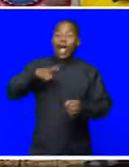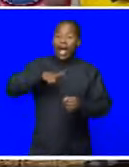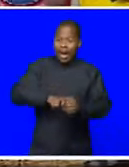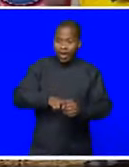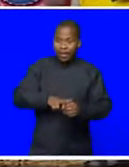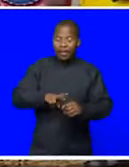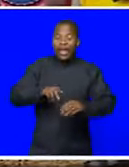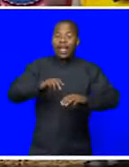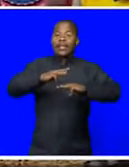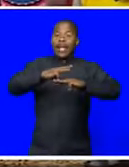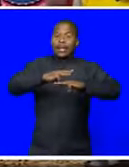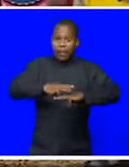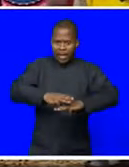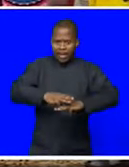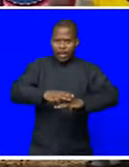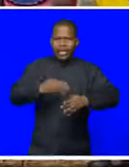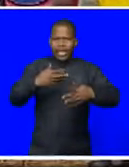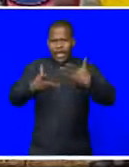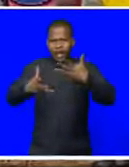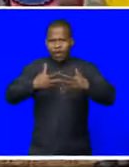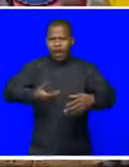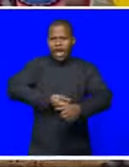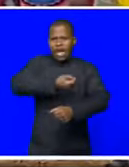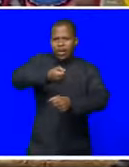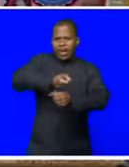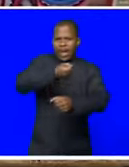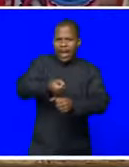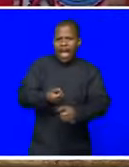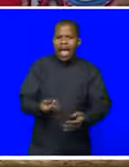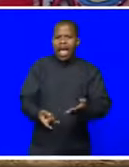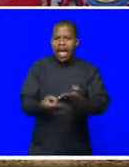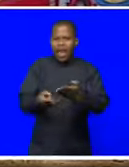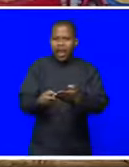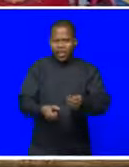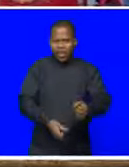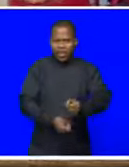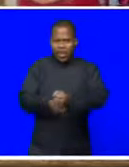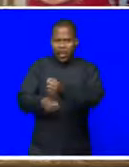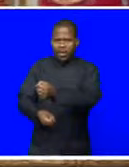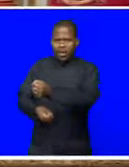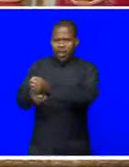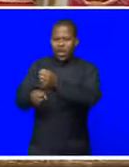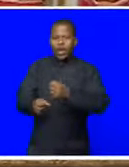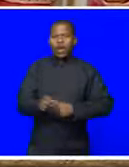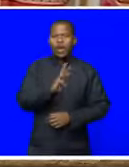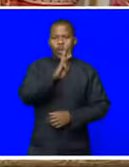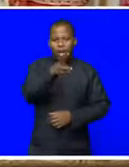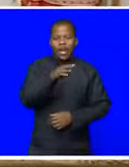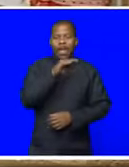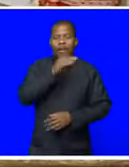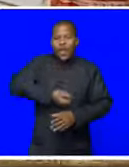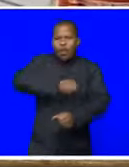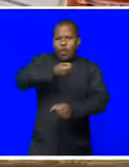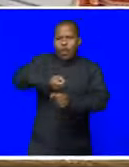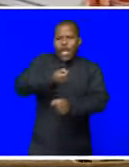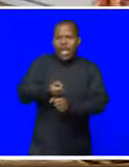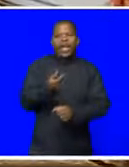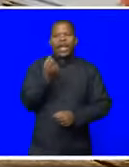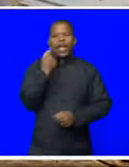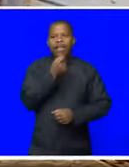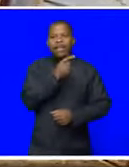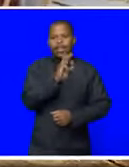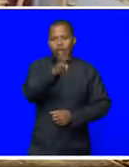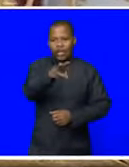that we will give you all the necessary support as the ambassador whilst you carry